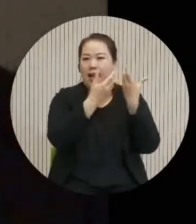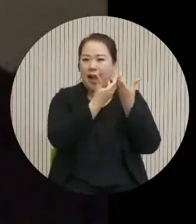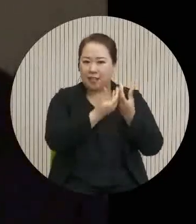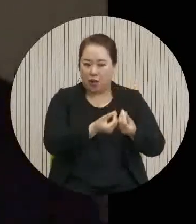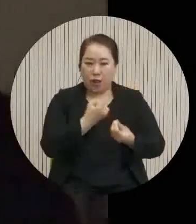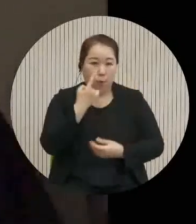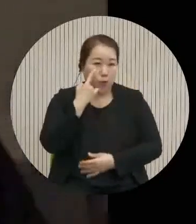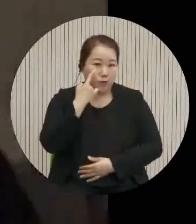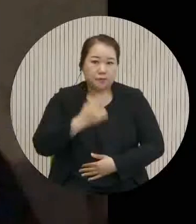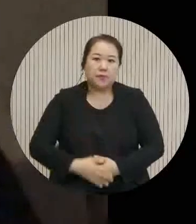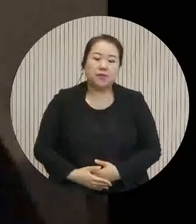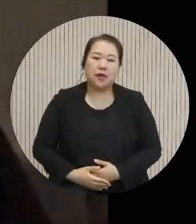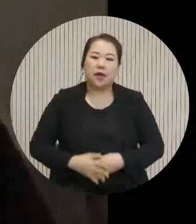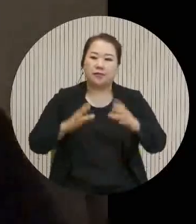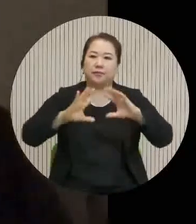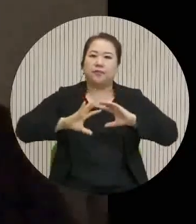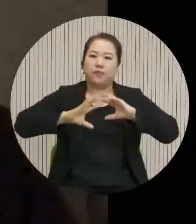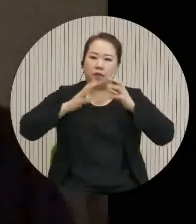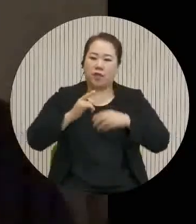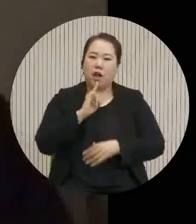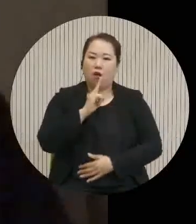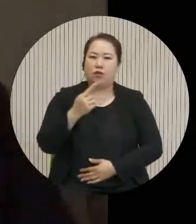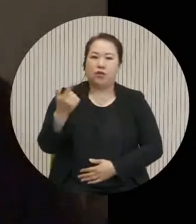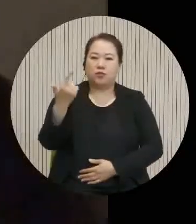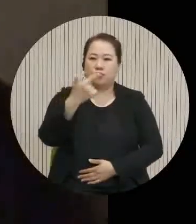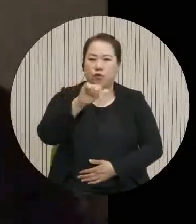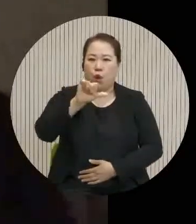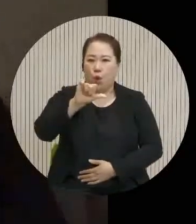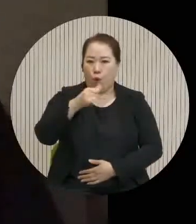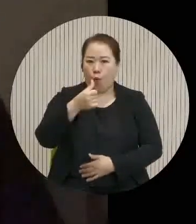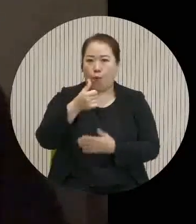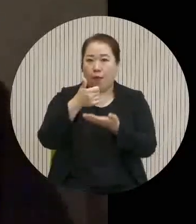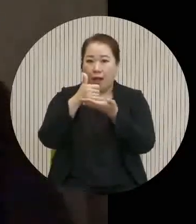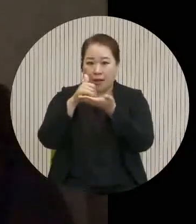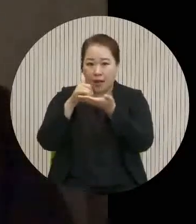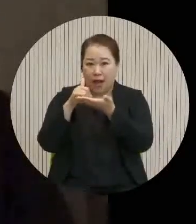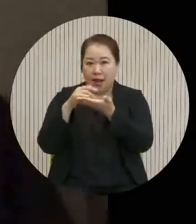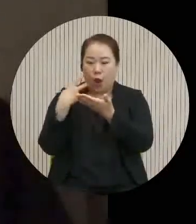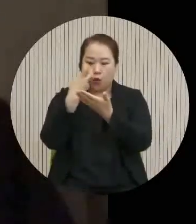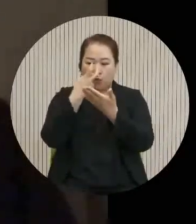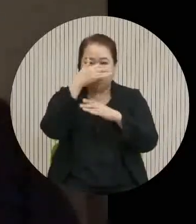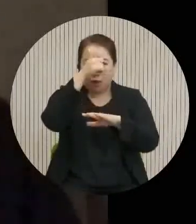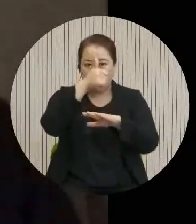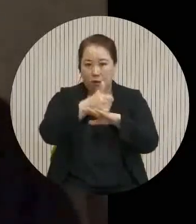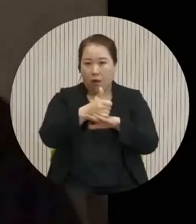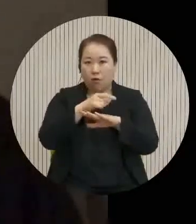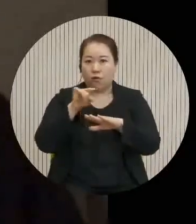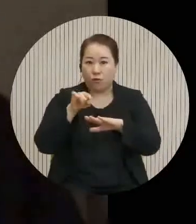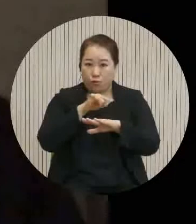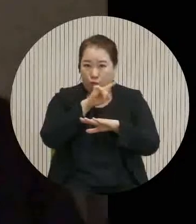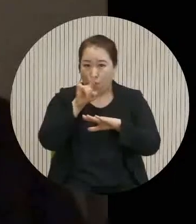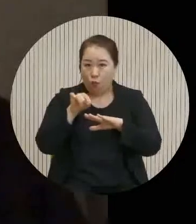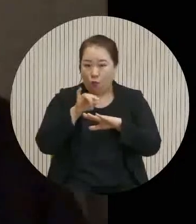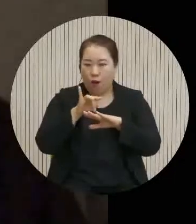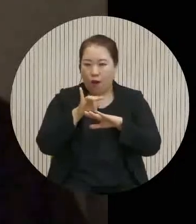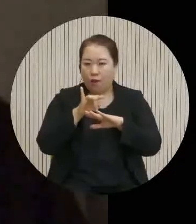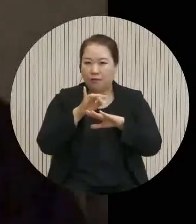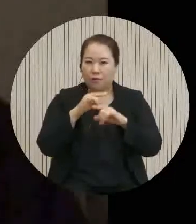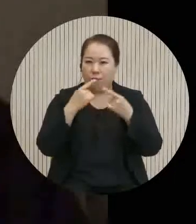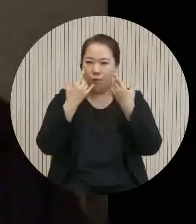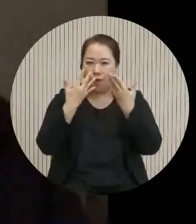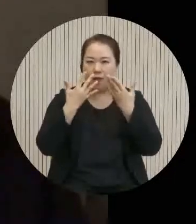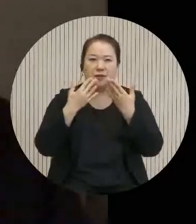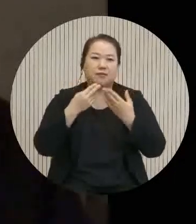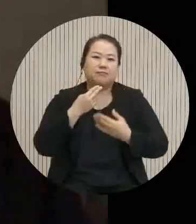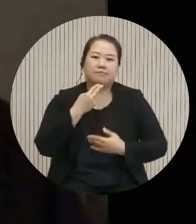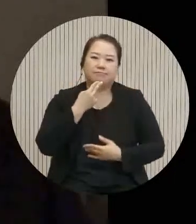6,500 languages. Actually, I found that on Wikipedia. I don't know if it's right. And they all have pronouns. Have I